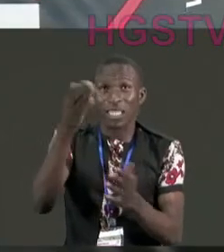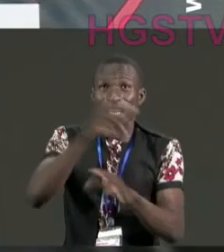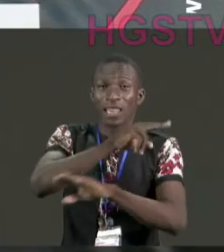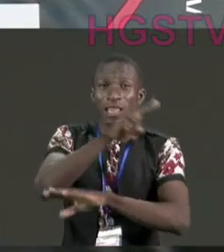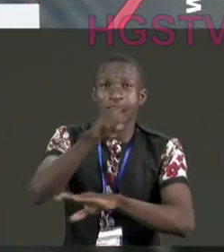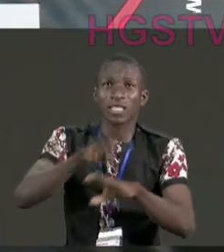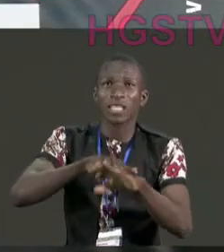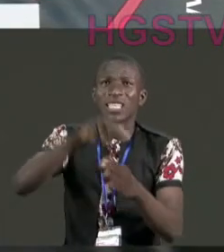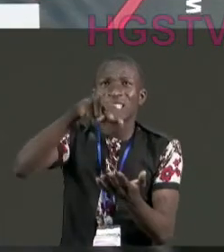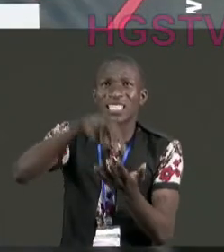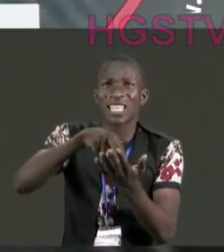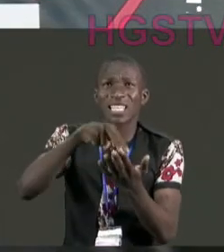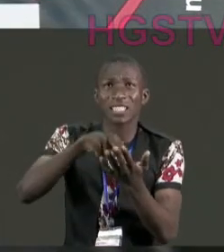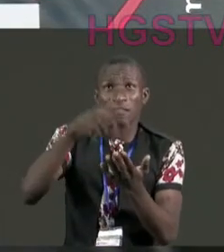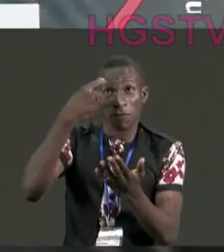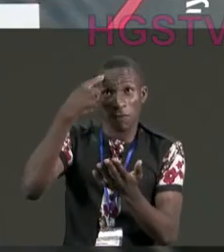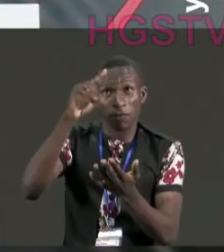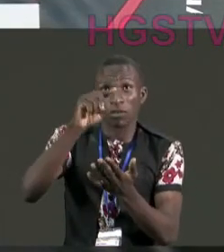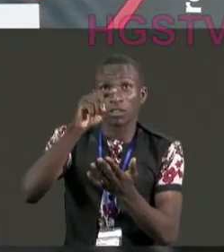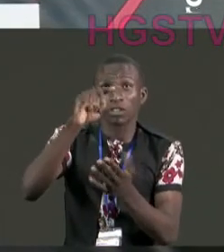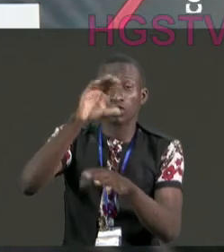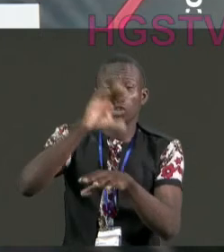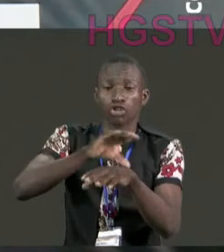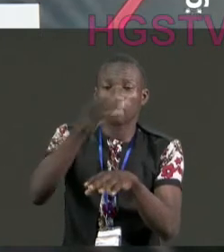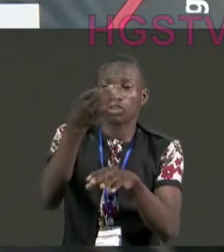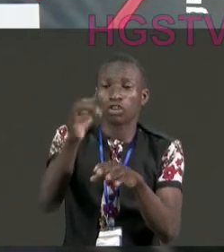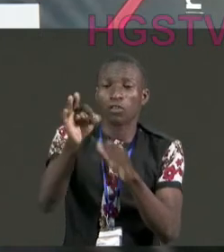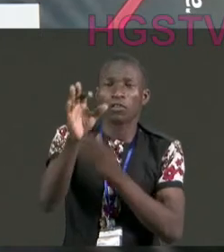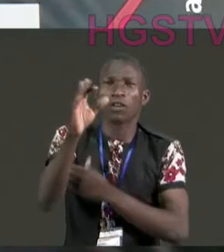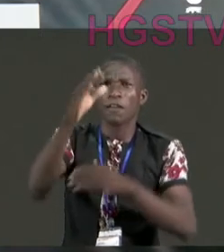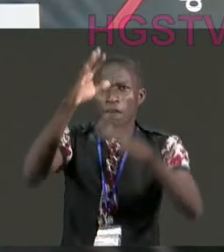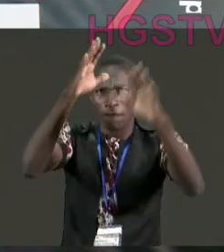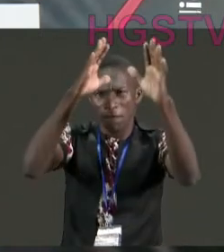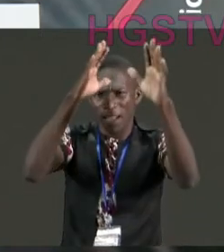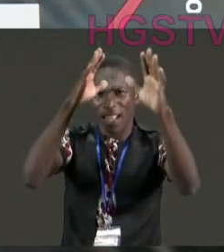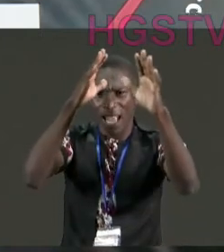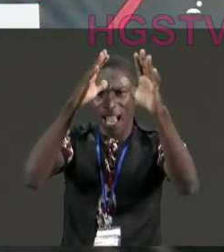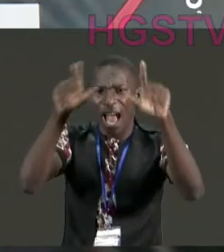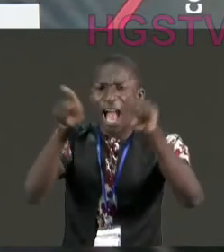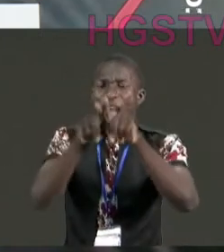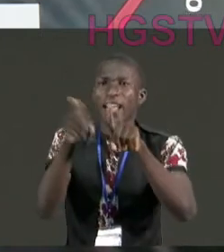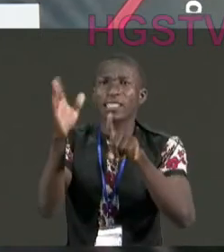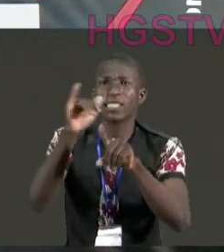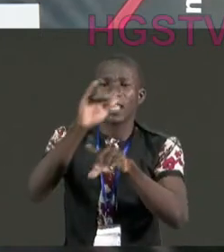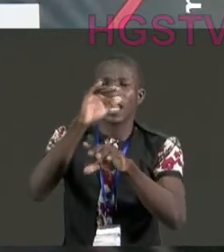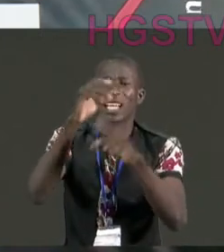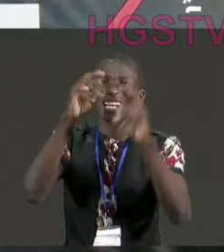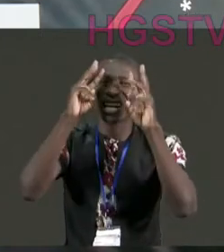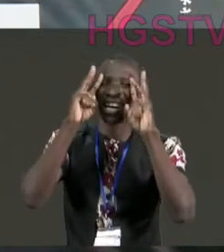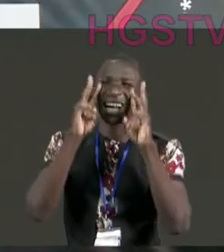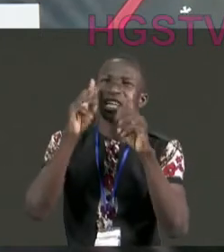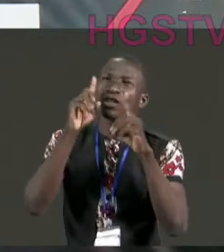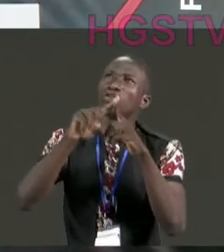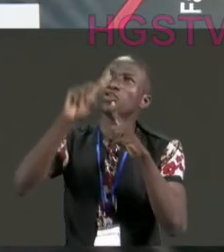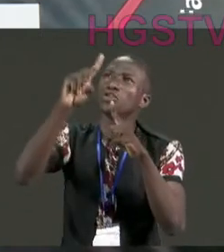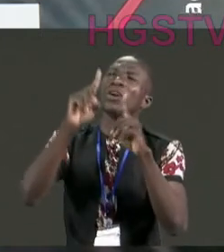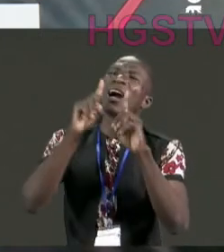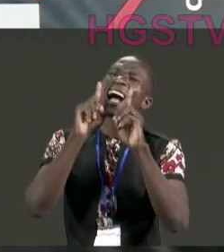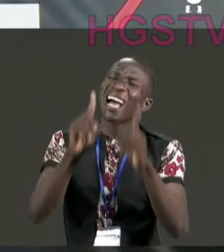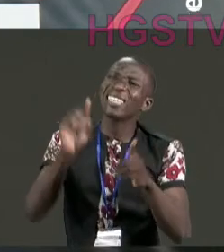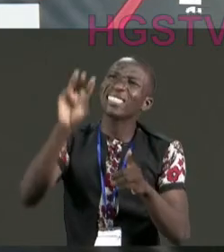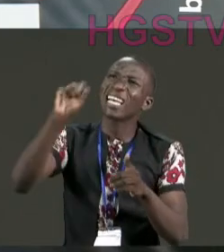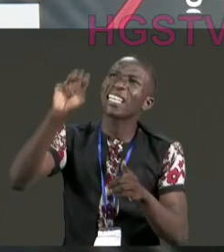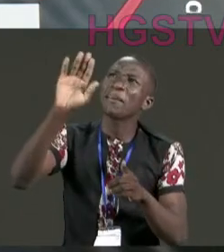nations, standing in the gap for the church of God. Father, as they cry unto you, answer them by fire.